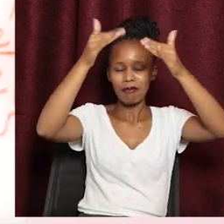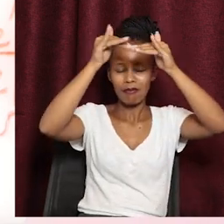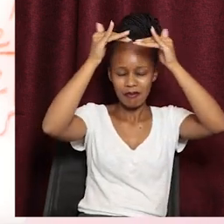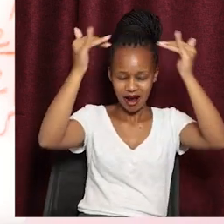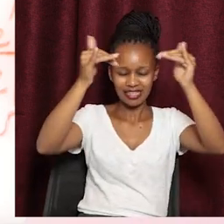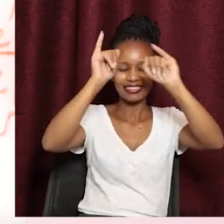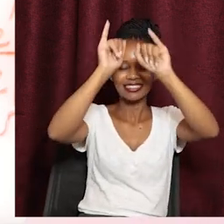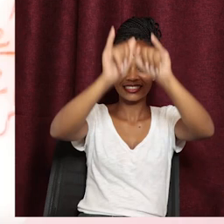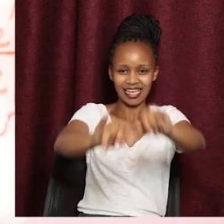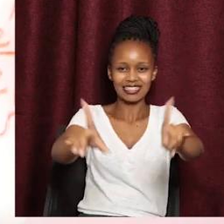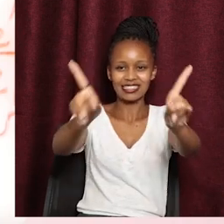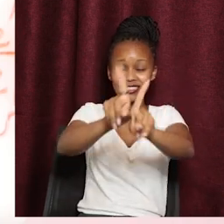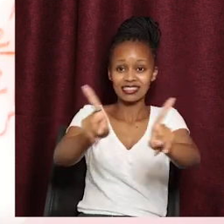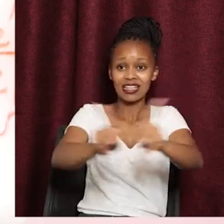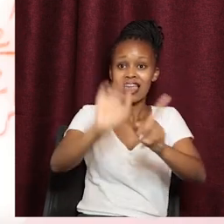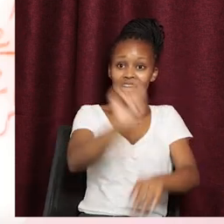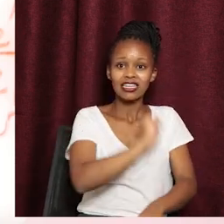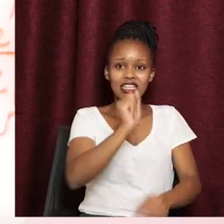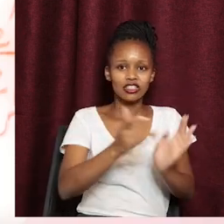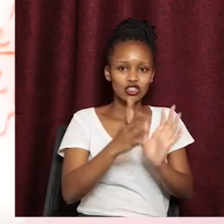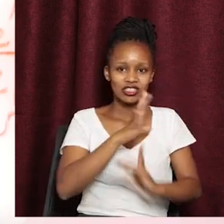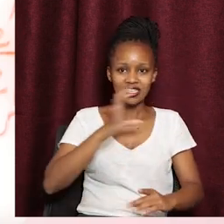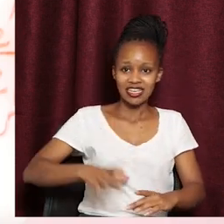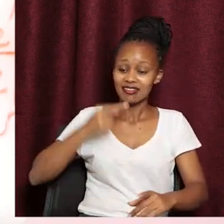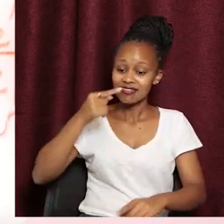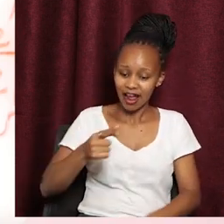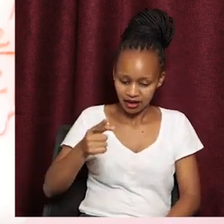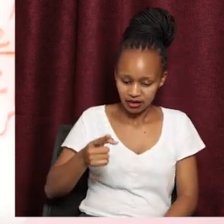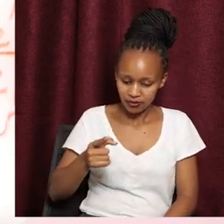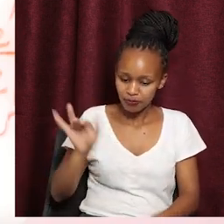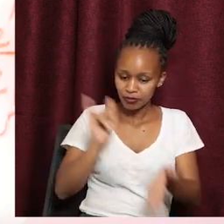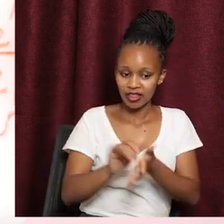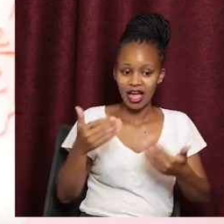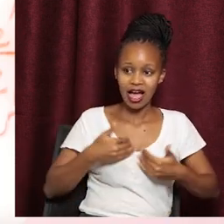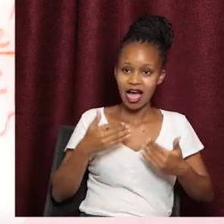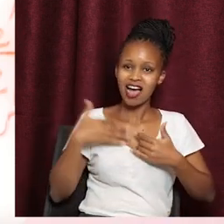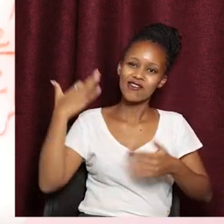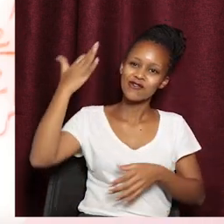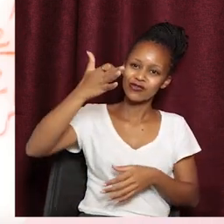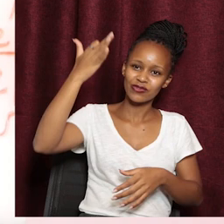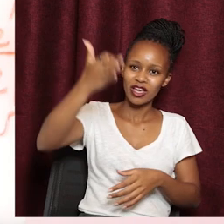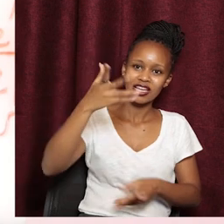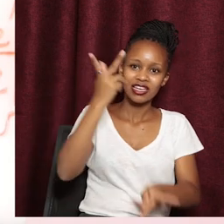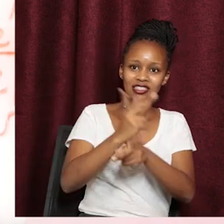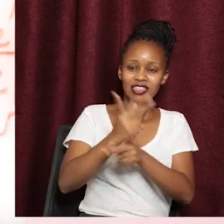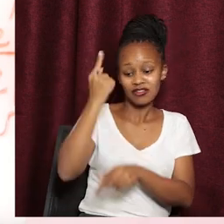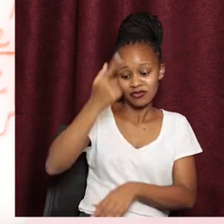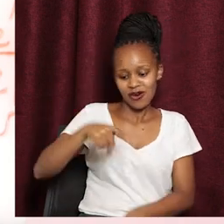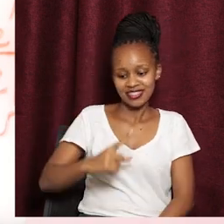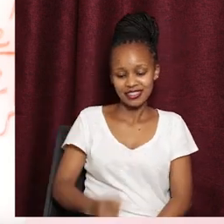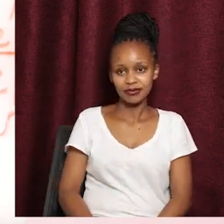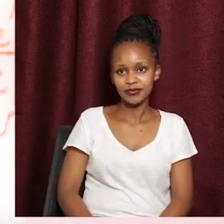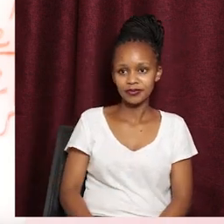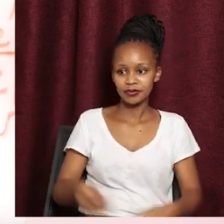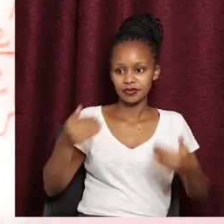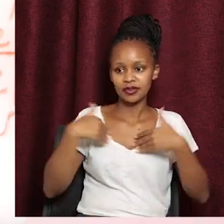The resurrection of Jesus tells us that there is a future in store for us. There is heaven